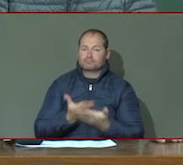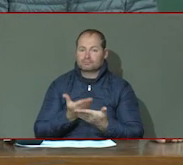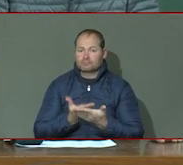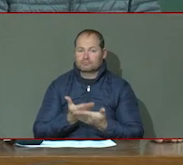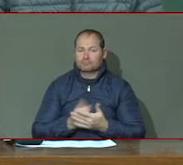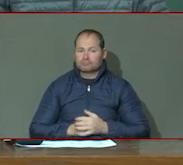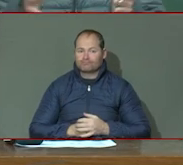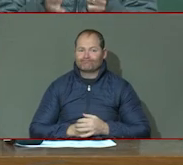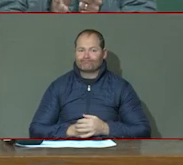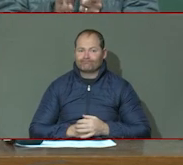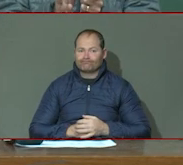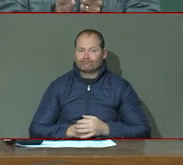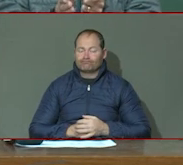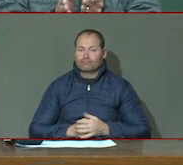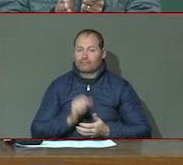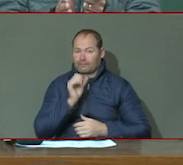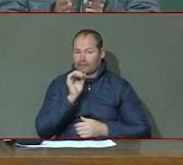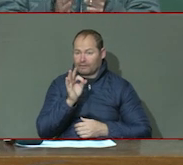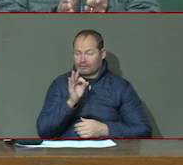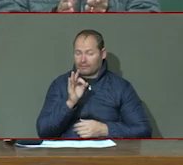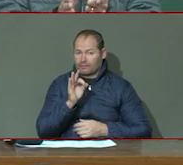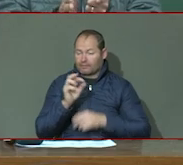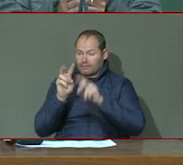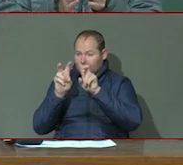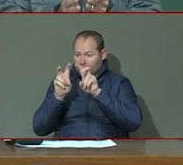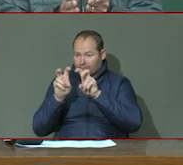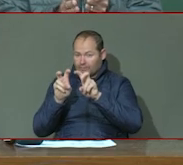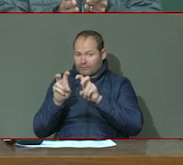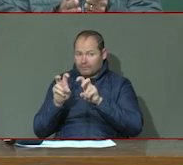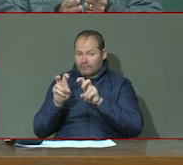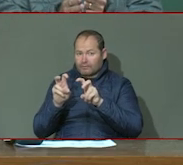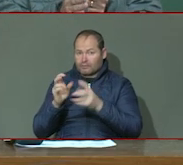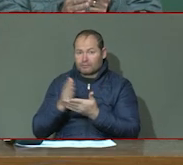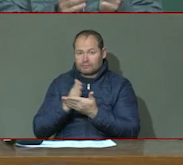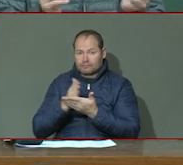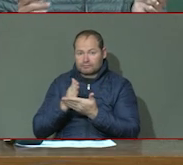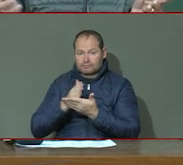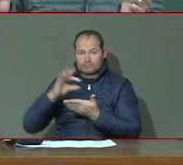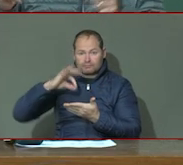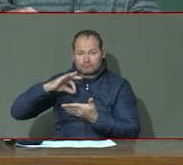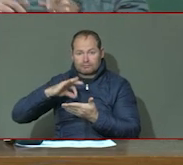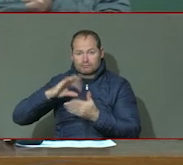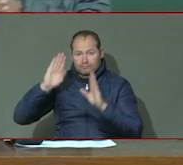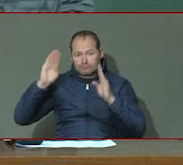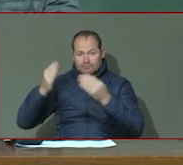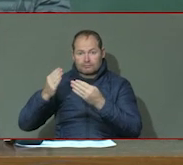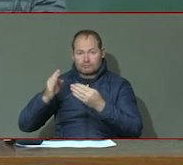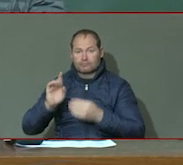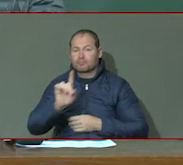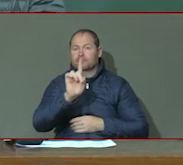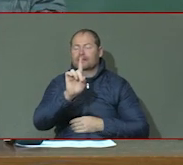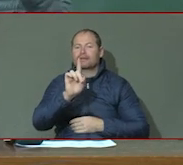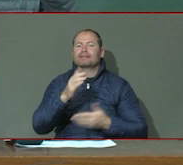Not if you only look at the earnings per share. But if you look at what the cost of a share